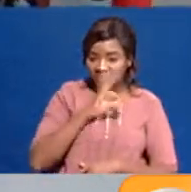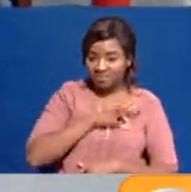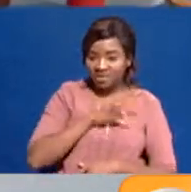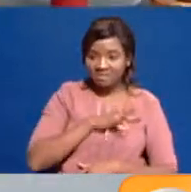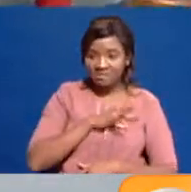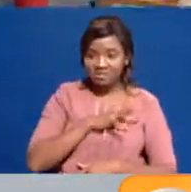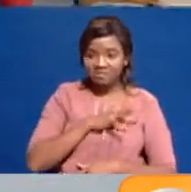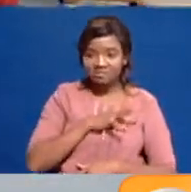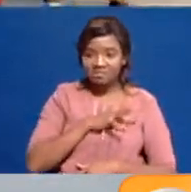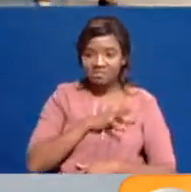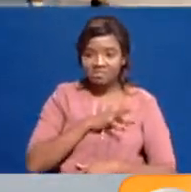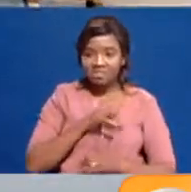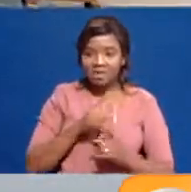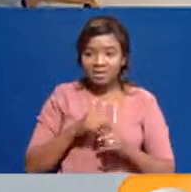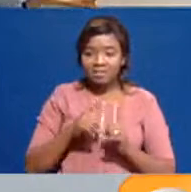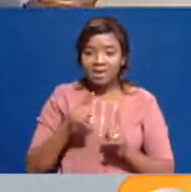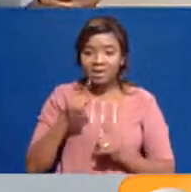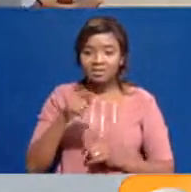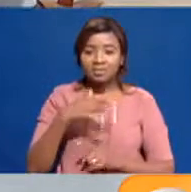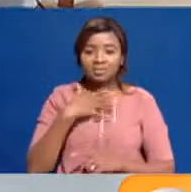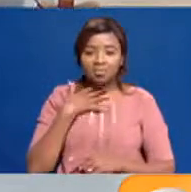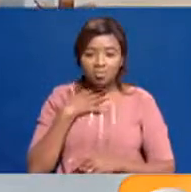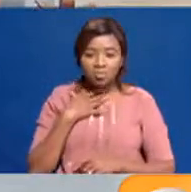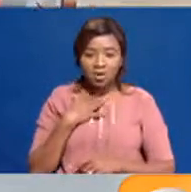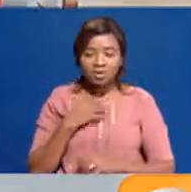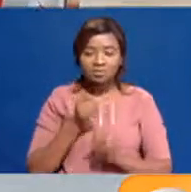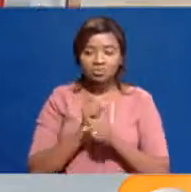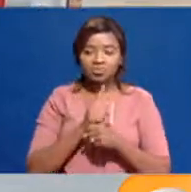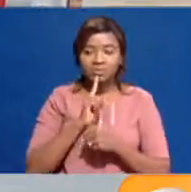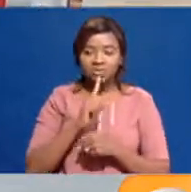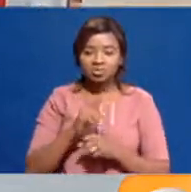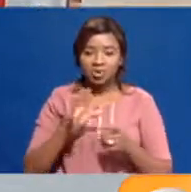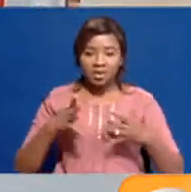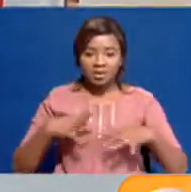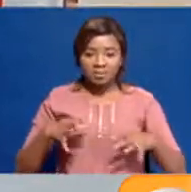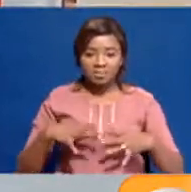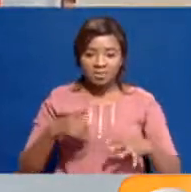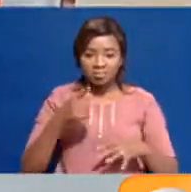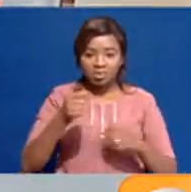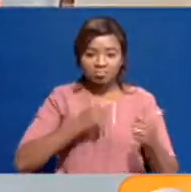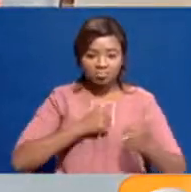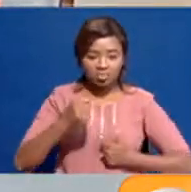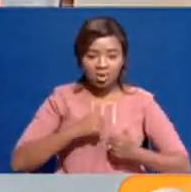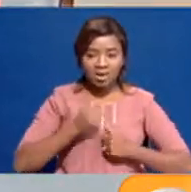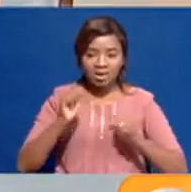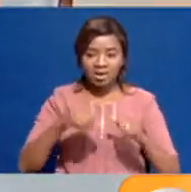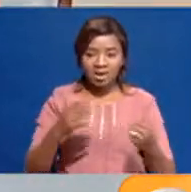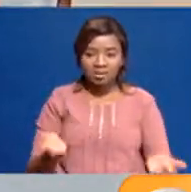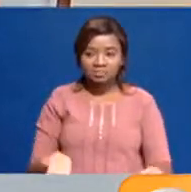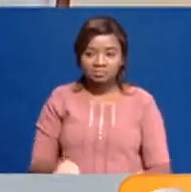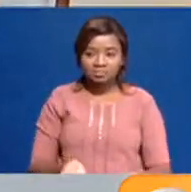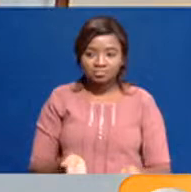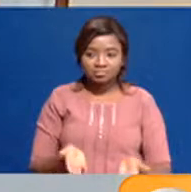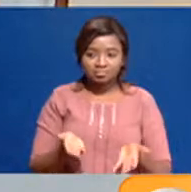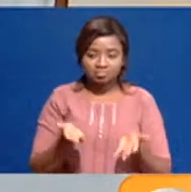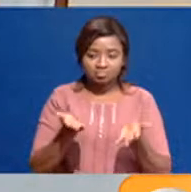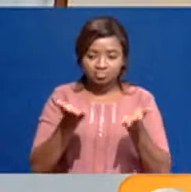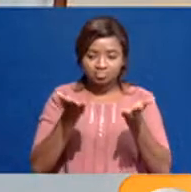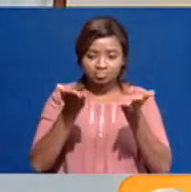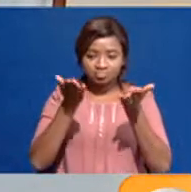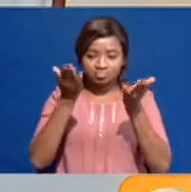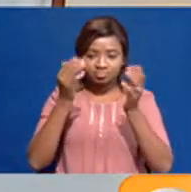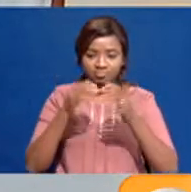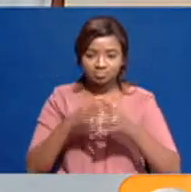sure that he can make the people of Rwanda work for themselves with the support of